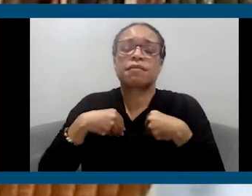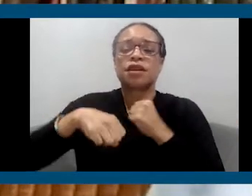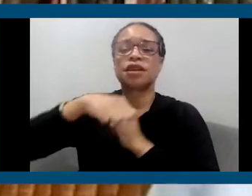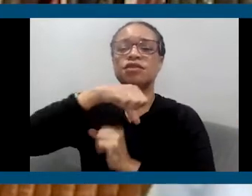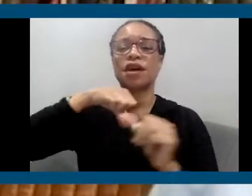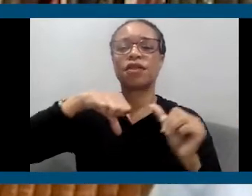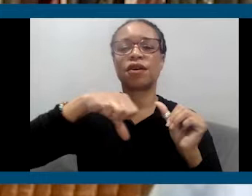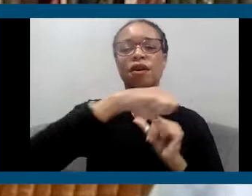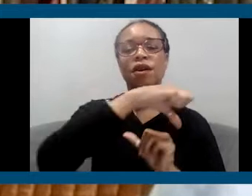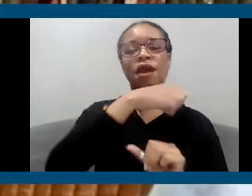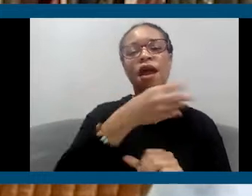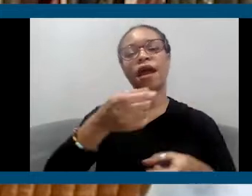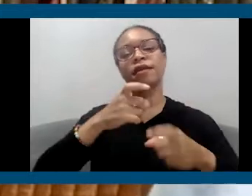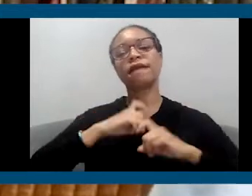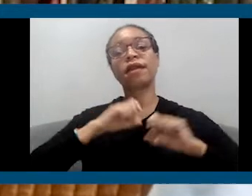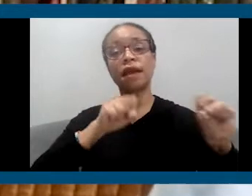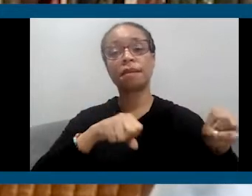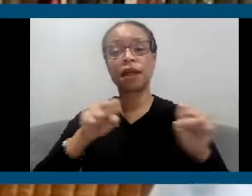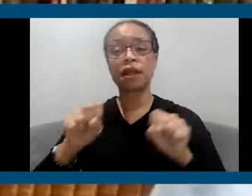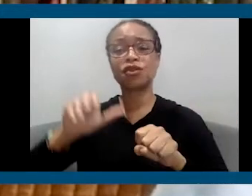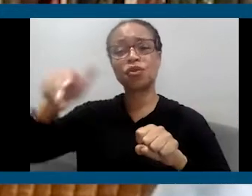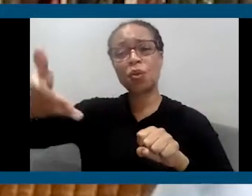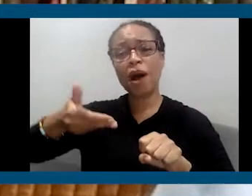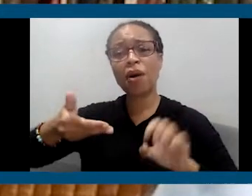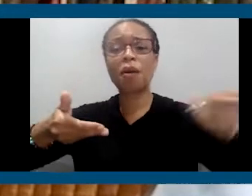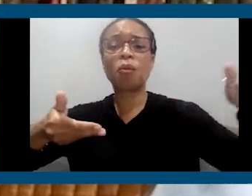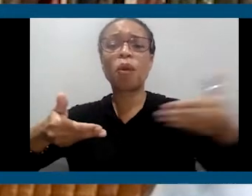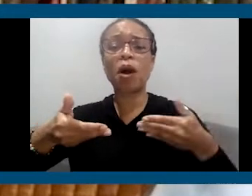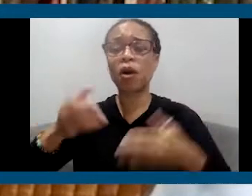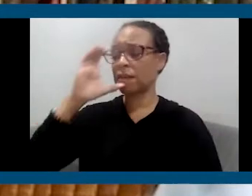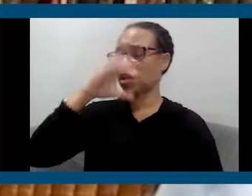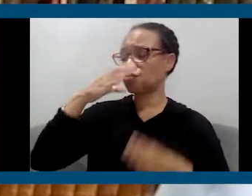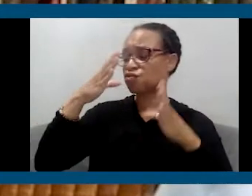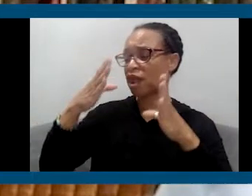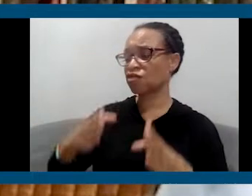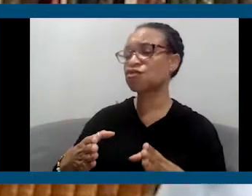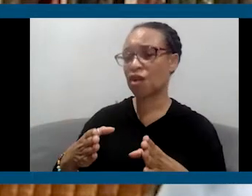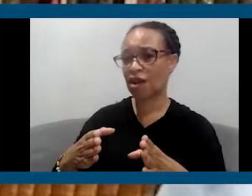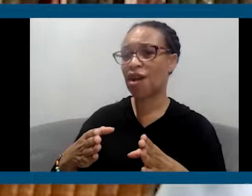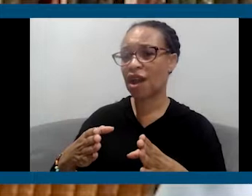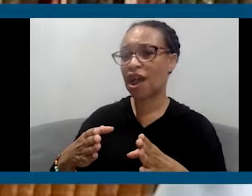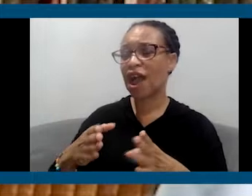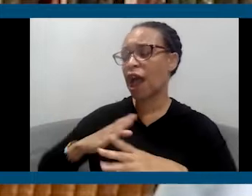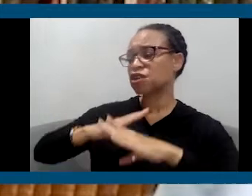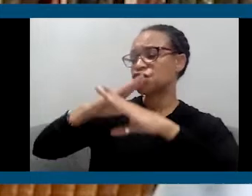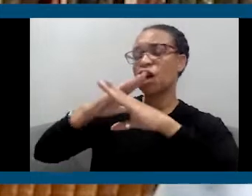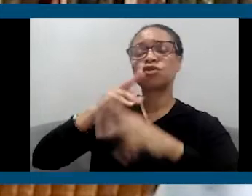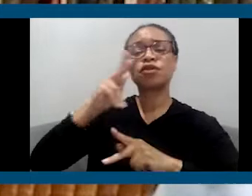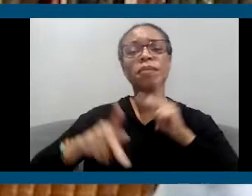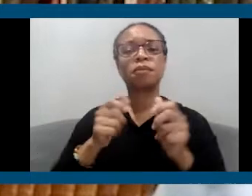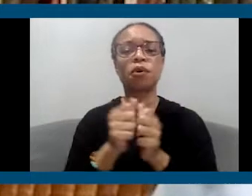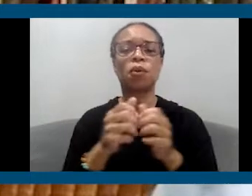and give us the ability to welcome the stranger, to feed the hungry and shelter the homeless,